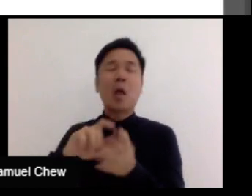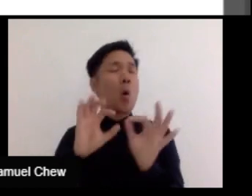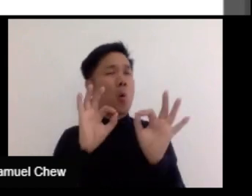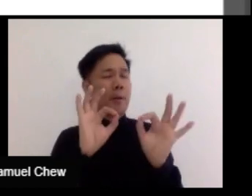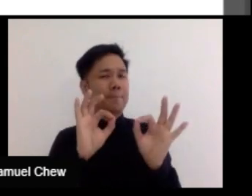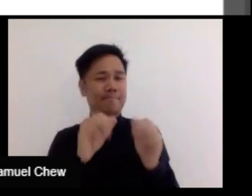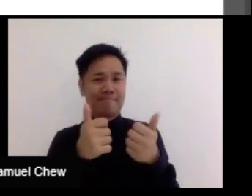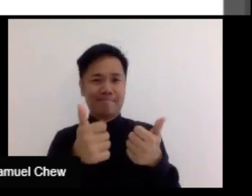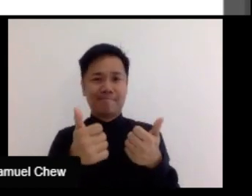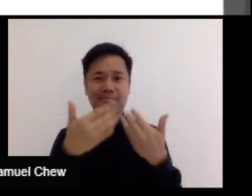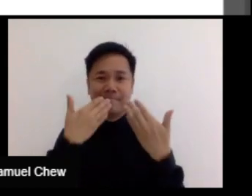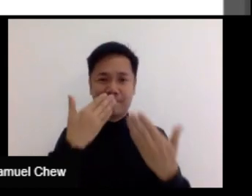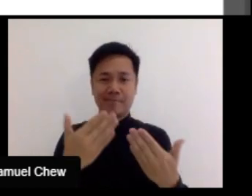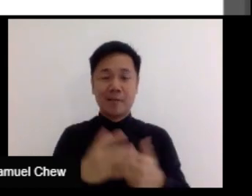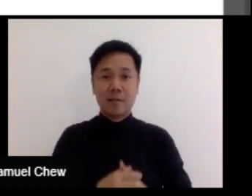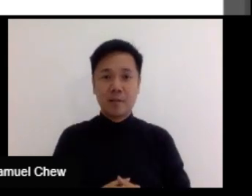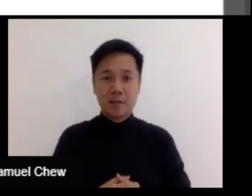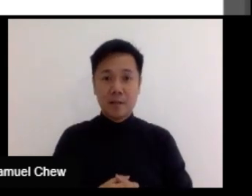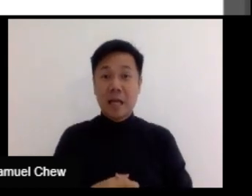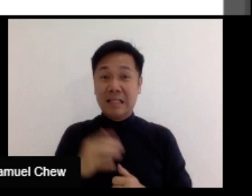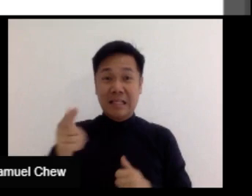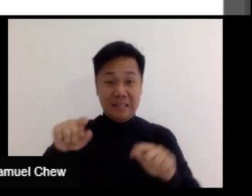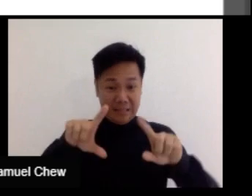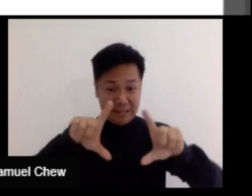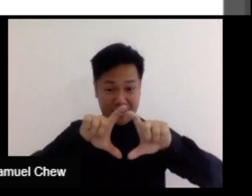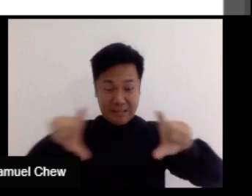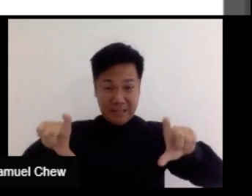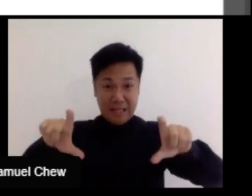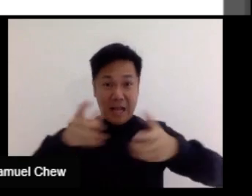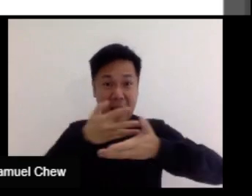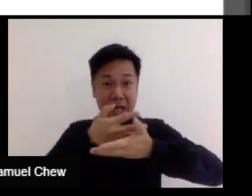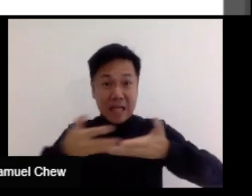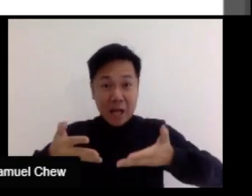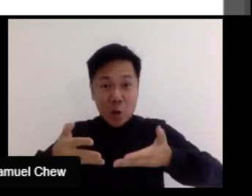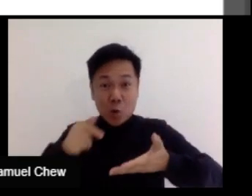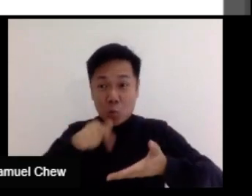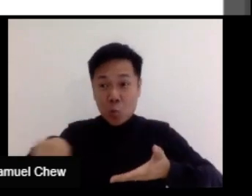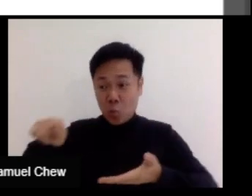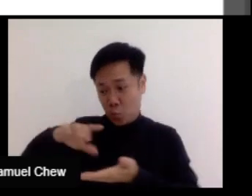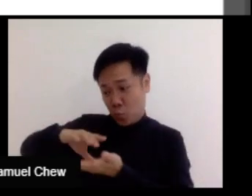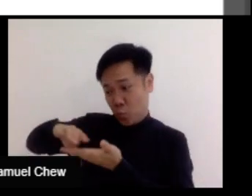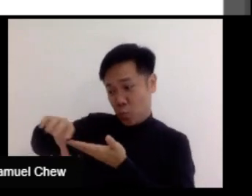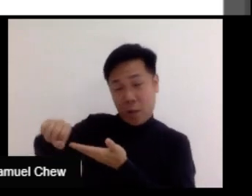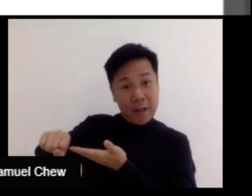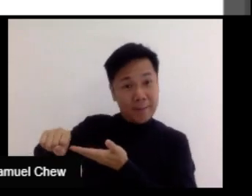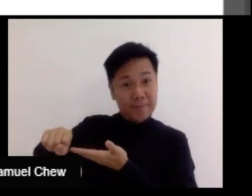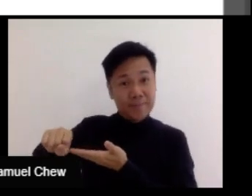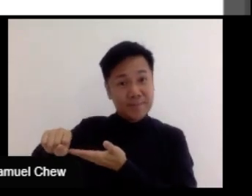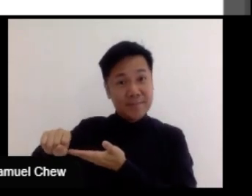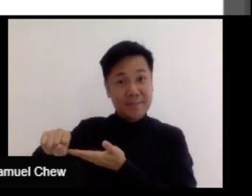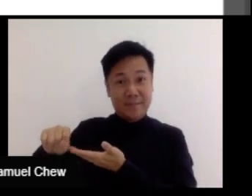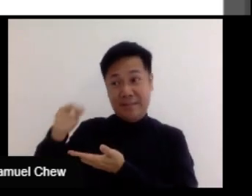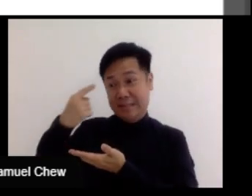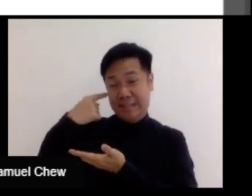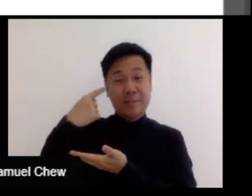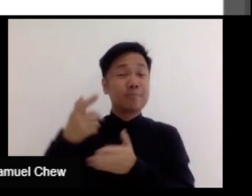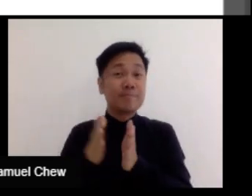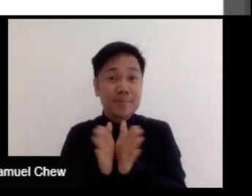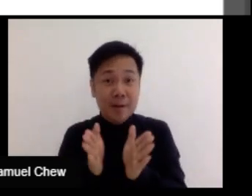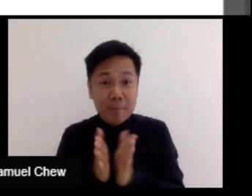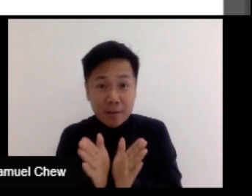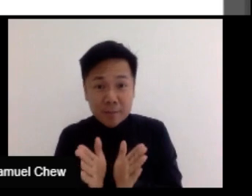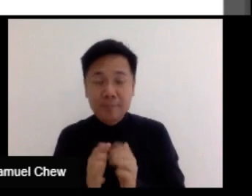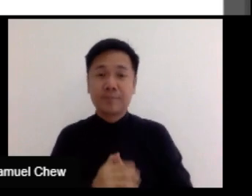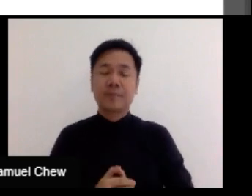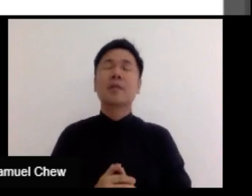Yes. May I inform that this language, what the Secretariat has just clarified, has